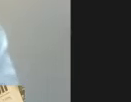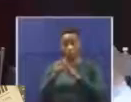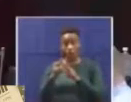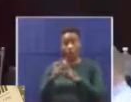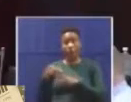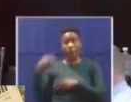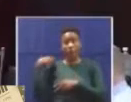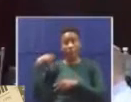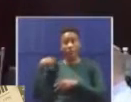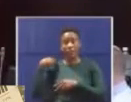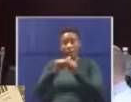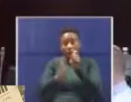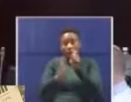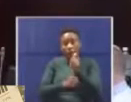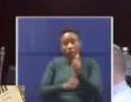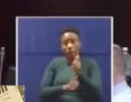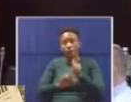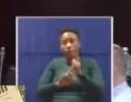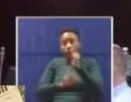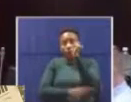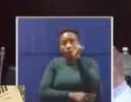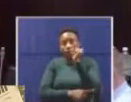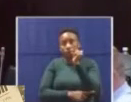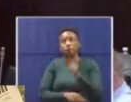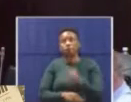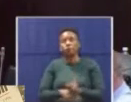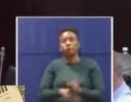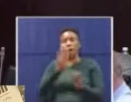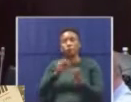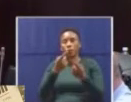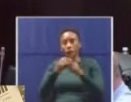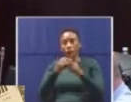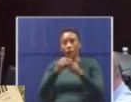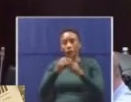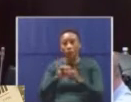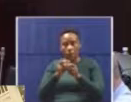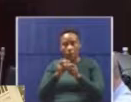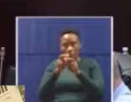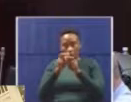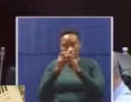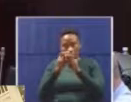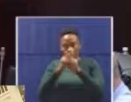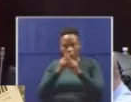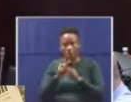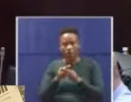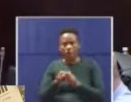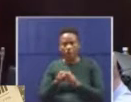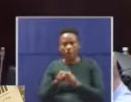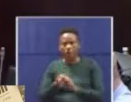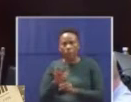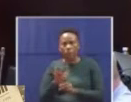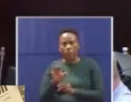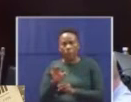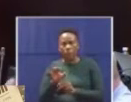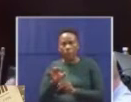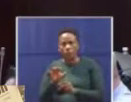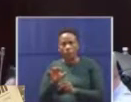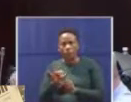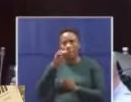last supplementary question will be asked by Honorable S.N. Swart. Thank you, House Chair. Honourable Minister, the ACDP supports the